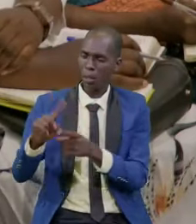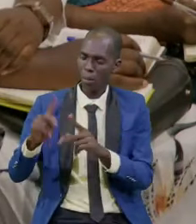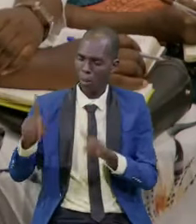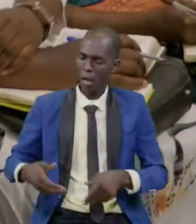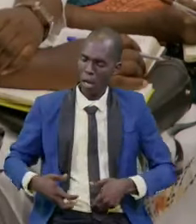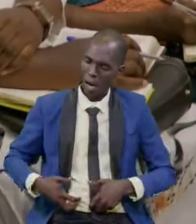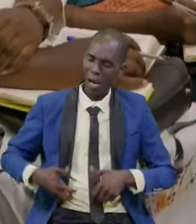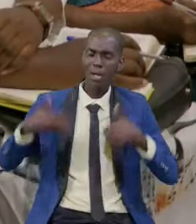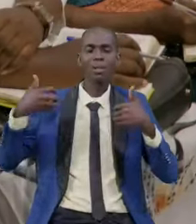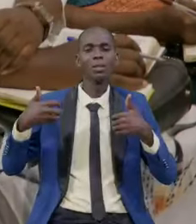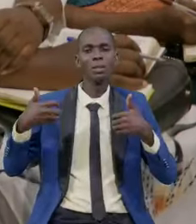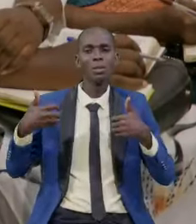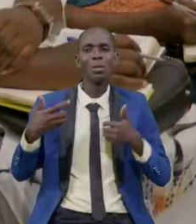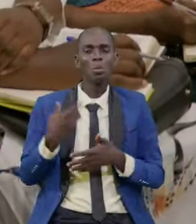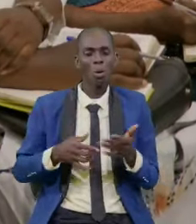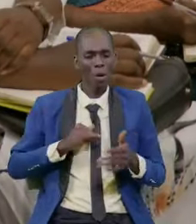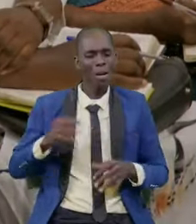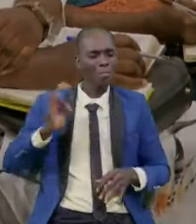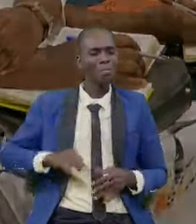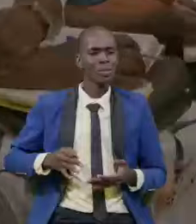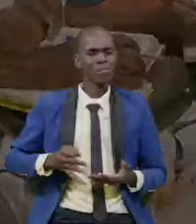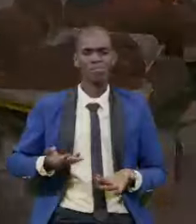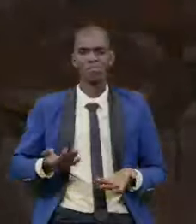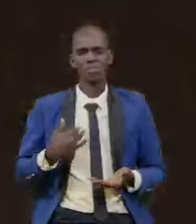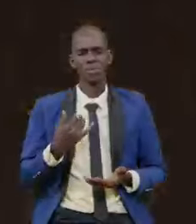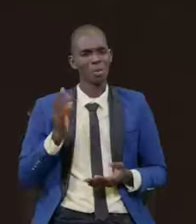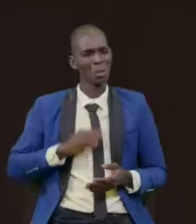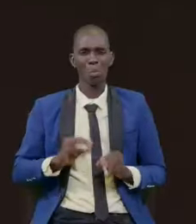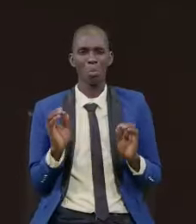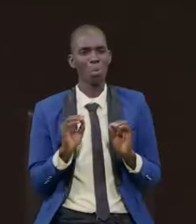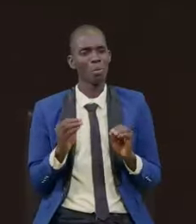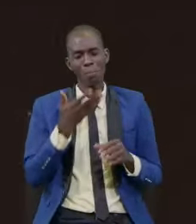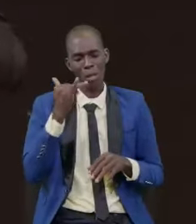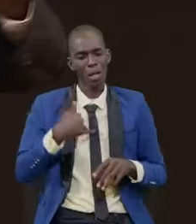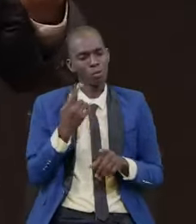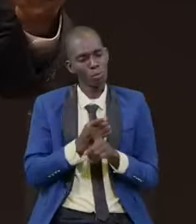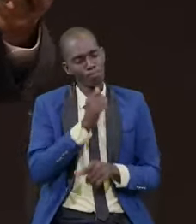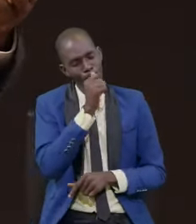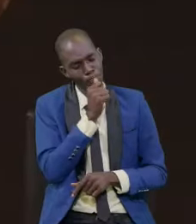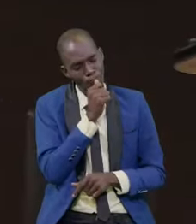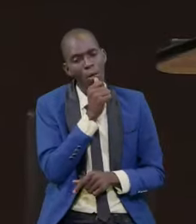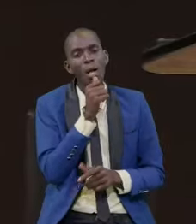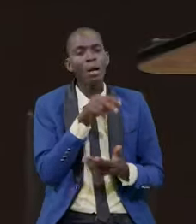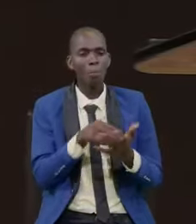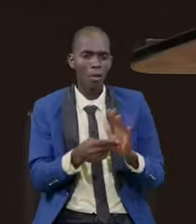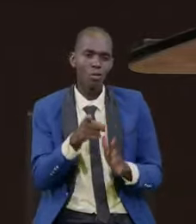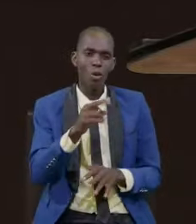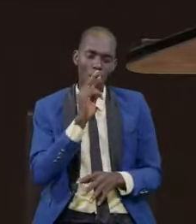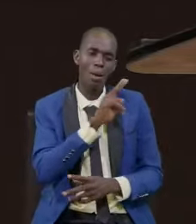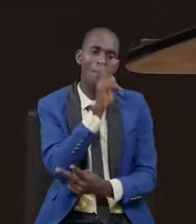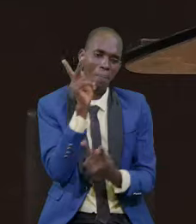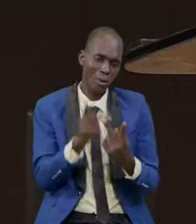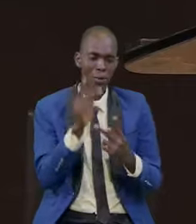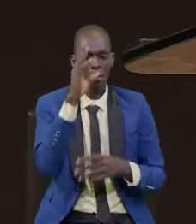you're a thoughtful man, you're a matured man, a perfect man. What is going to be